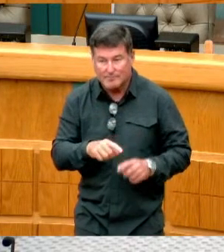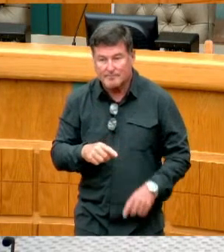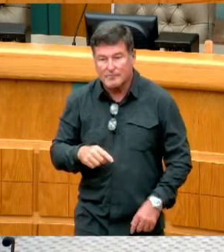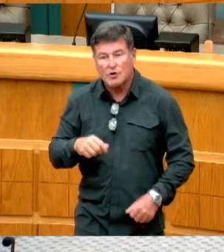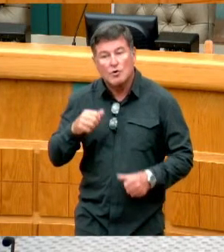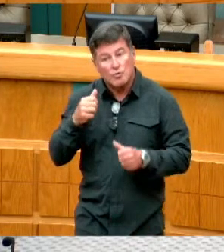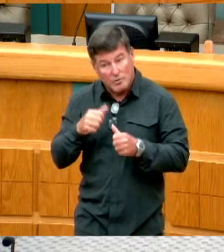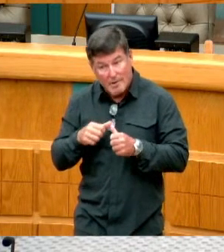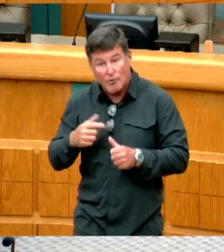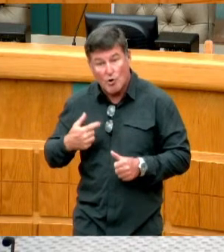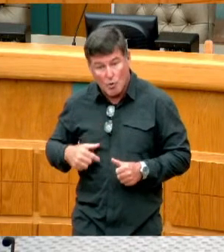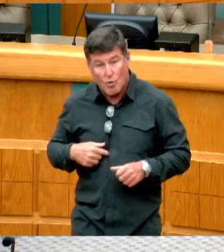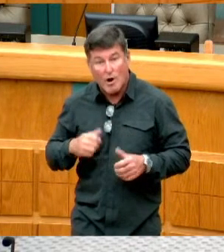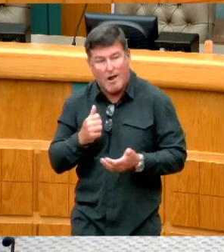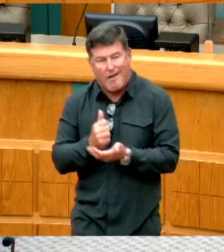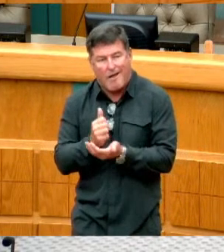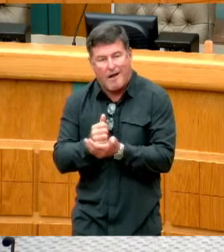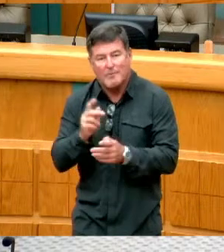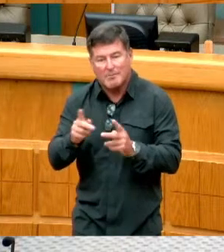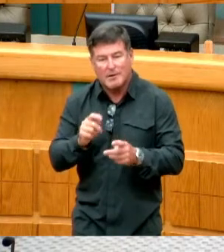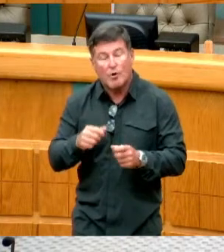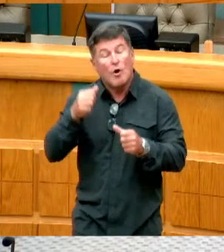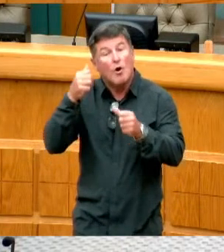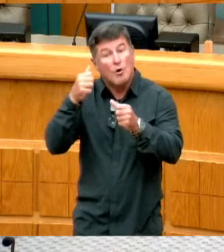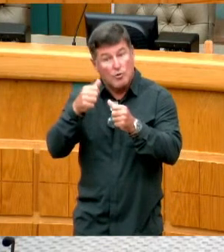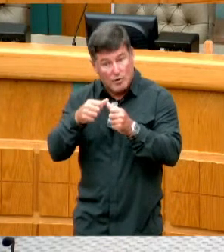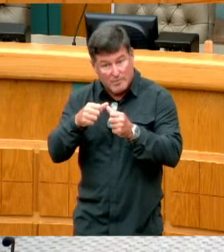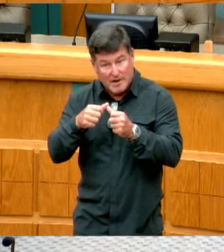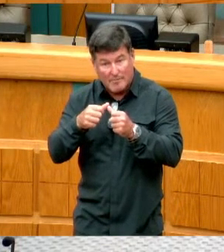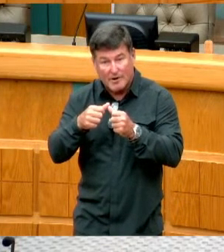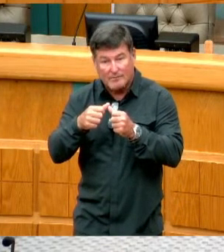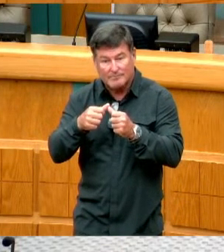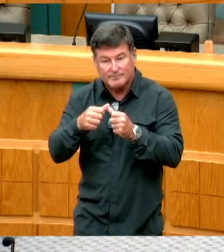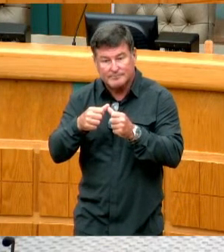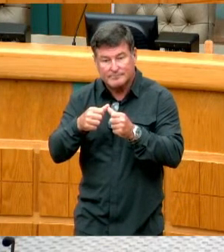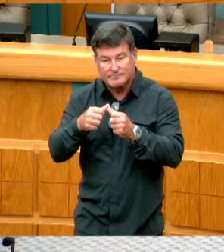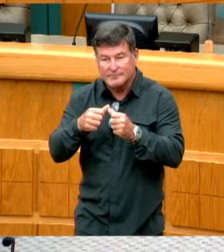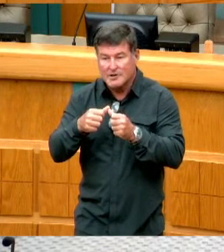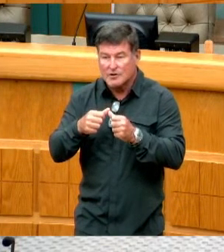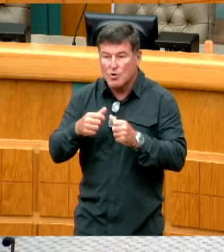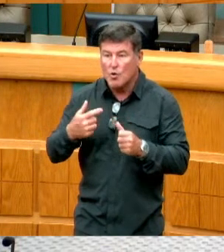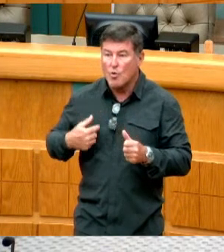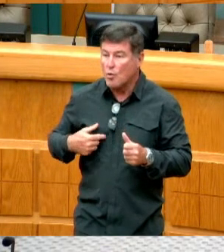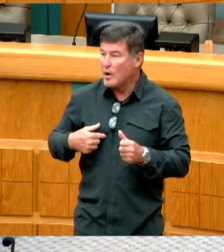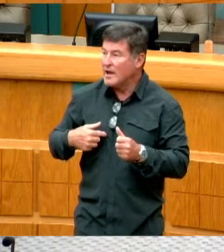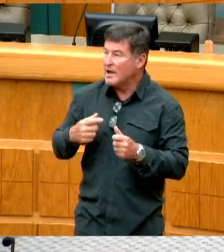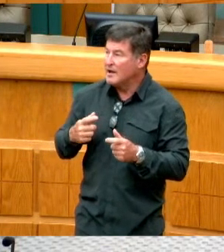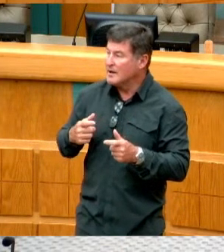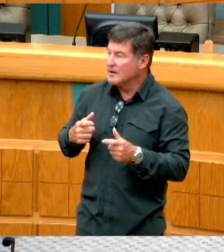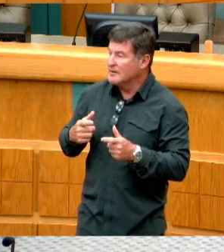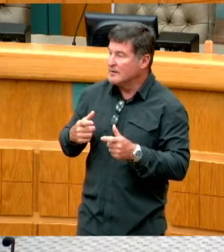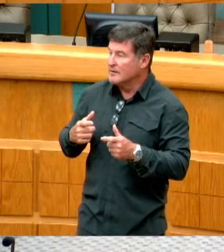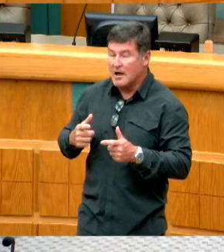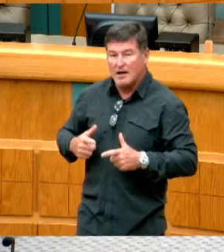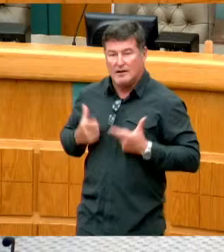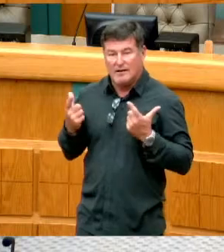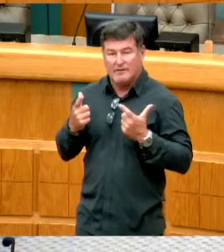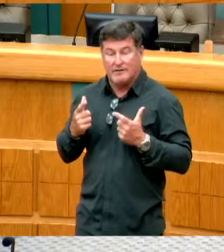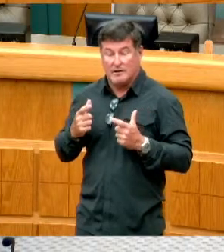sight of that. We should not lose sight of His grace to be in this amazing